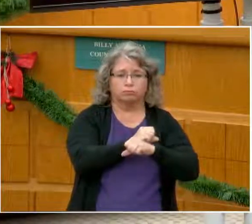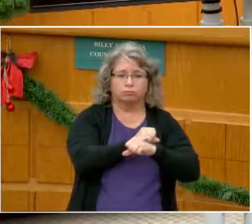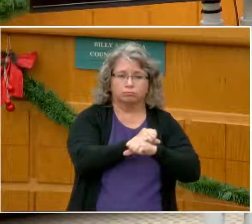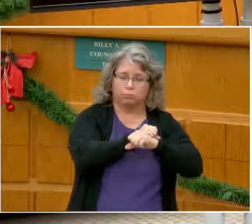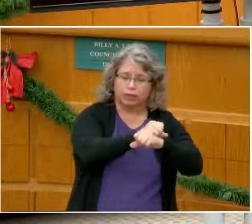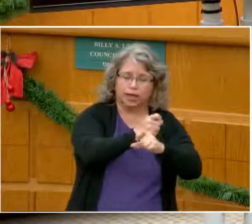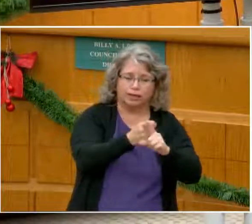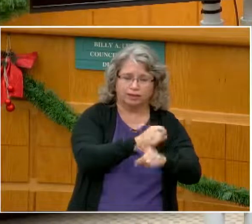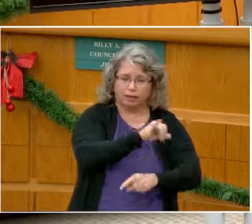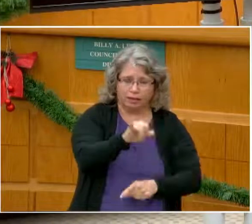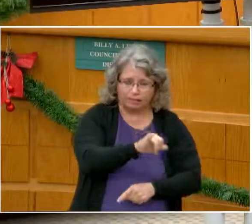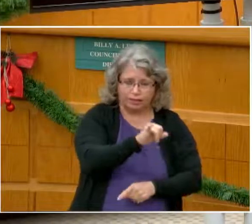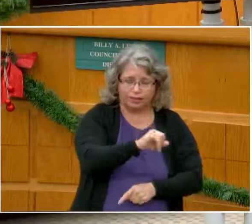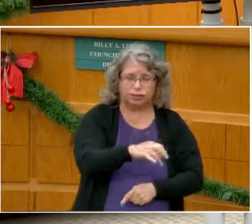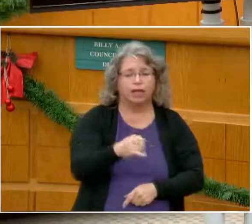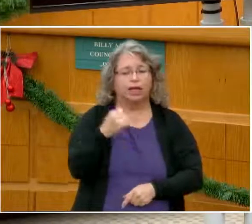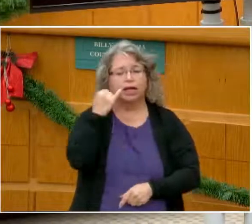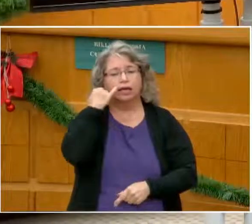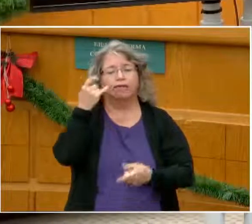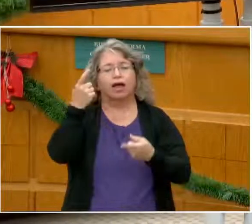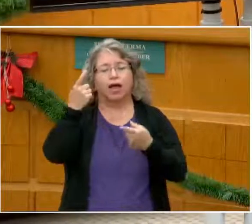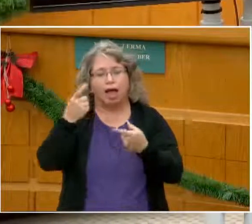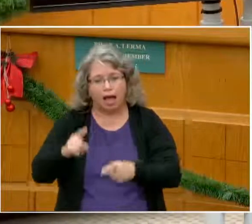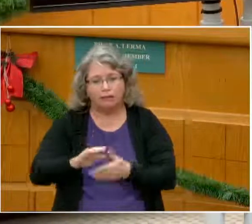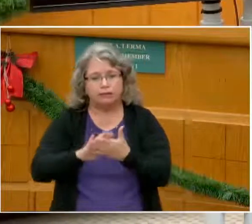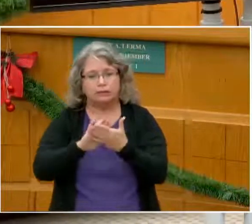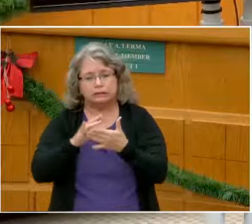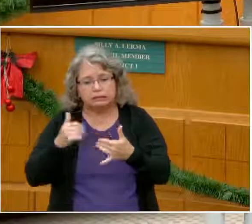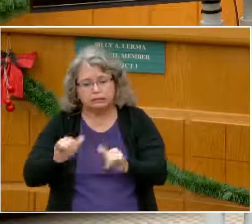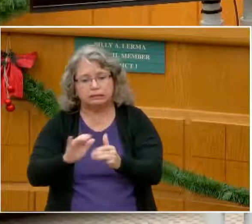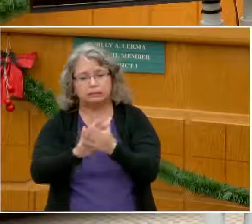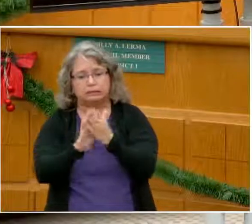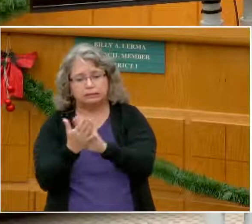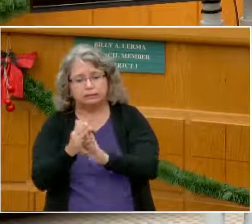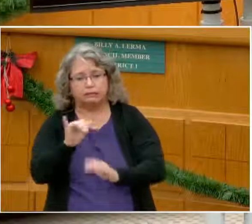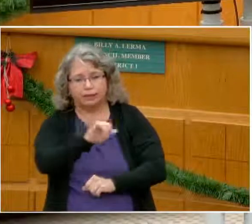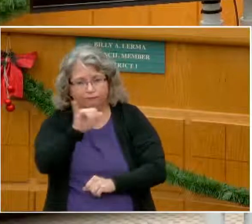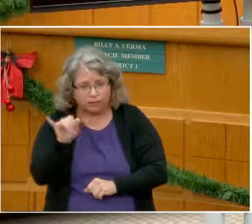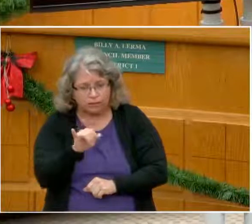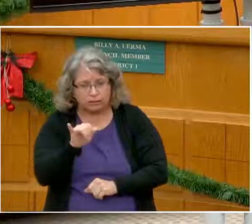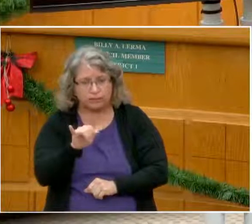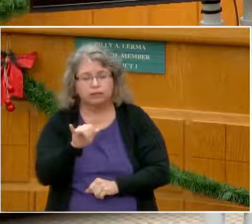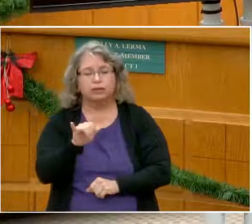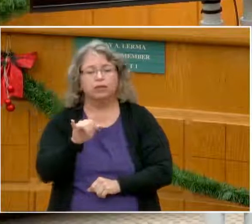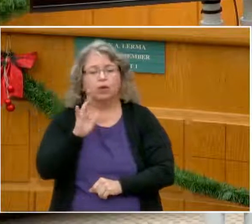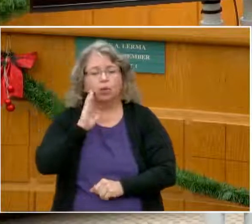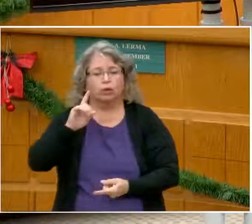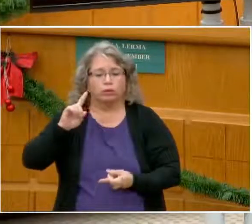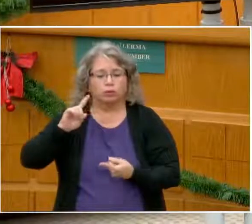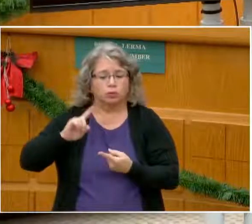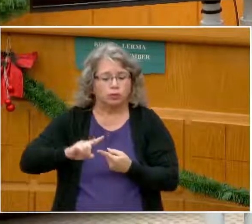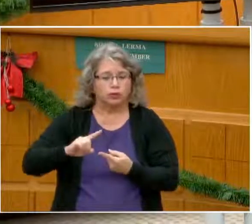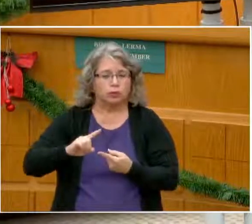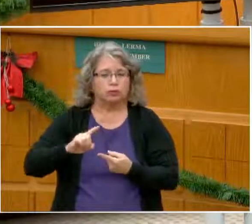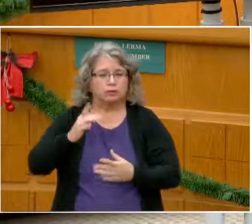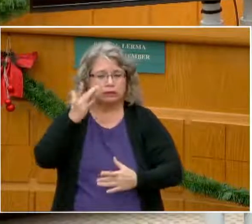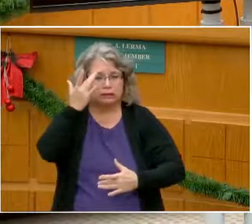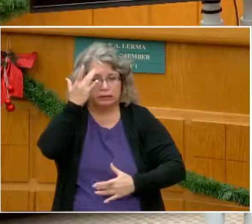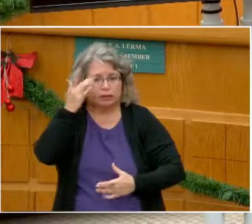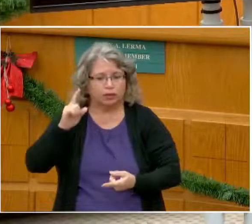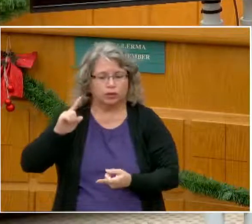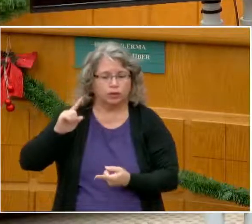symptoms milder. They can shorten the duration of illness, and they reduce the need to go to the hospital, and that means they can prevent